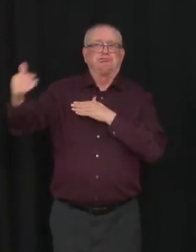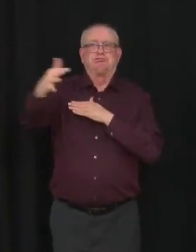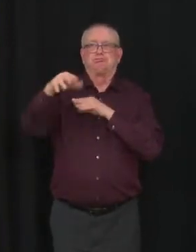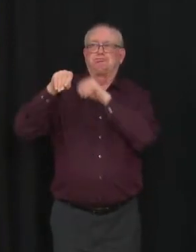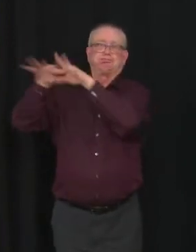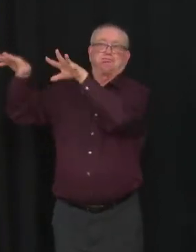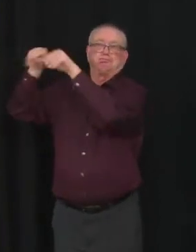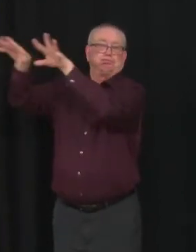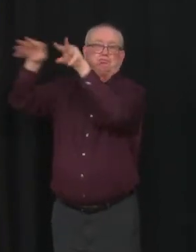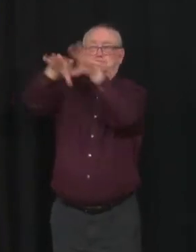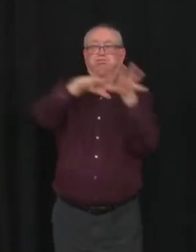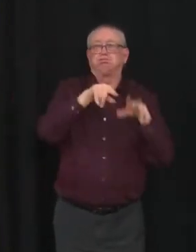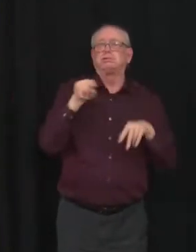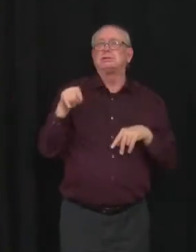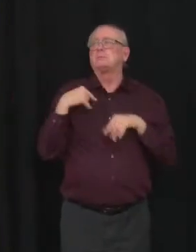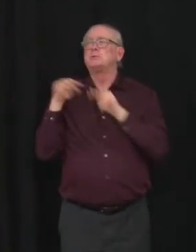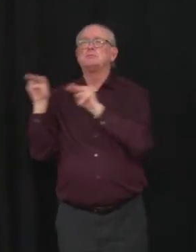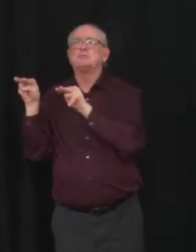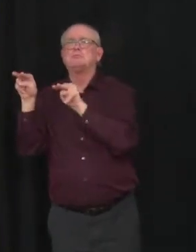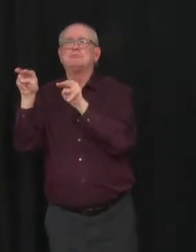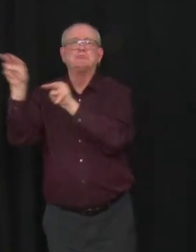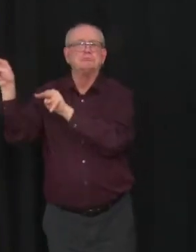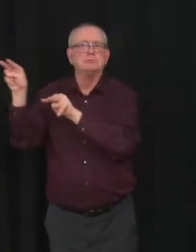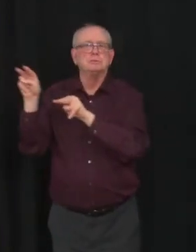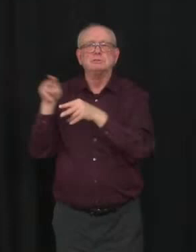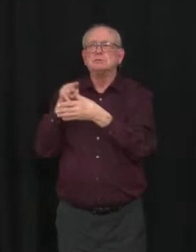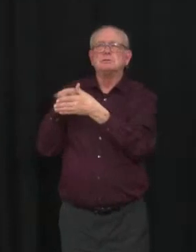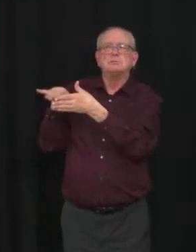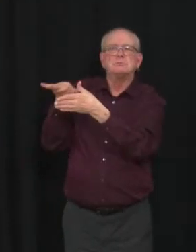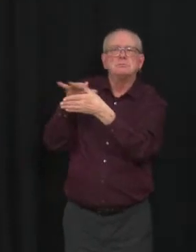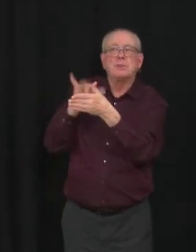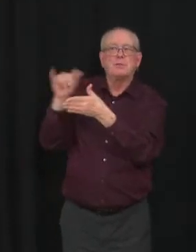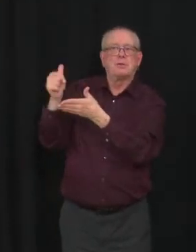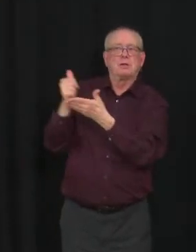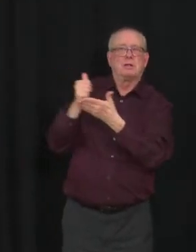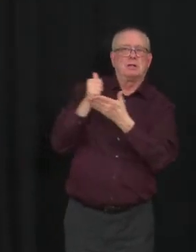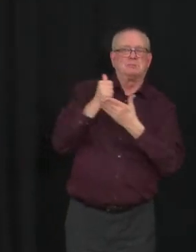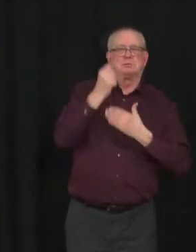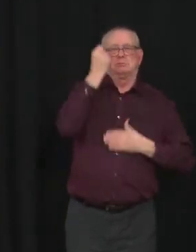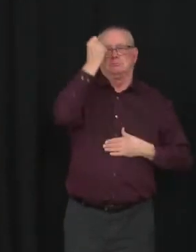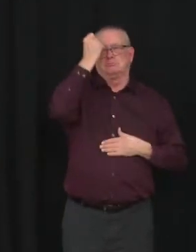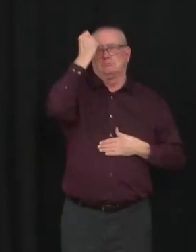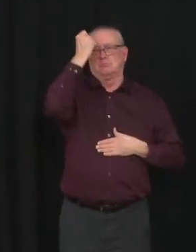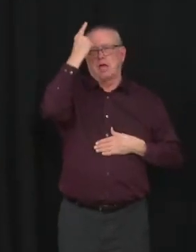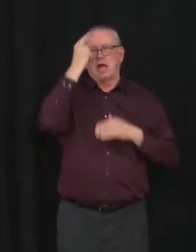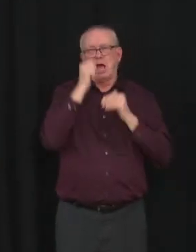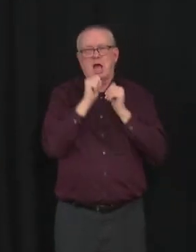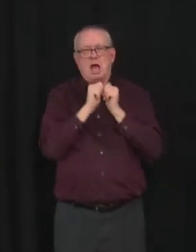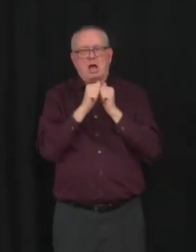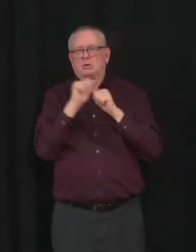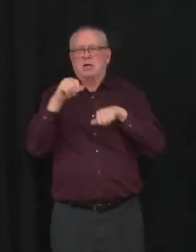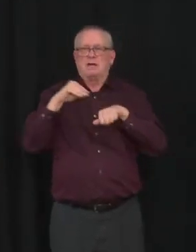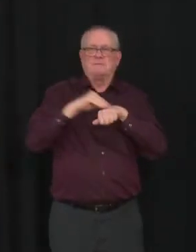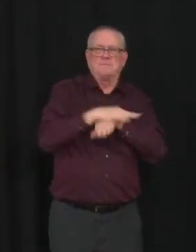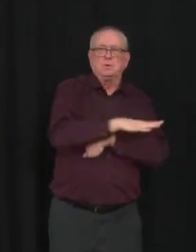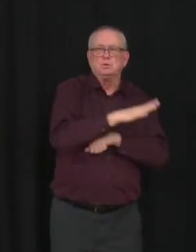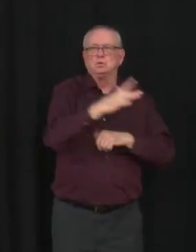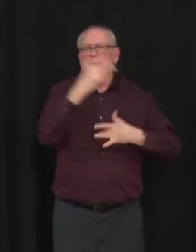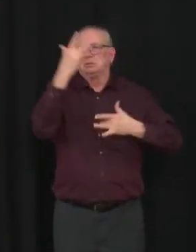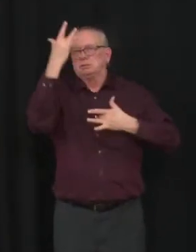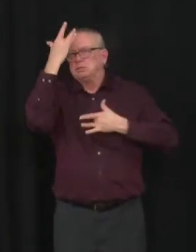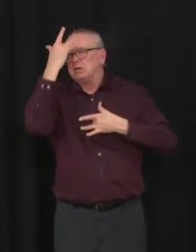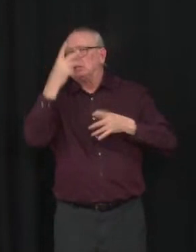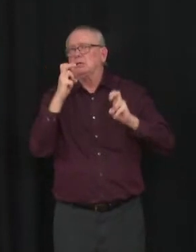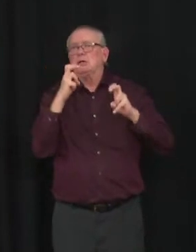clearer inferences about what this variant represents in terms of severe outcomes and hospitalizations. Right